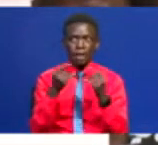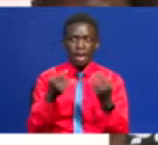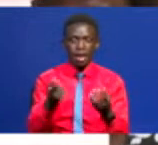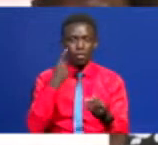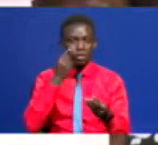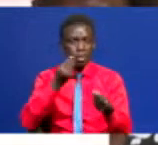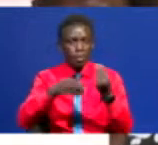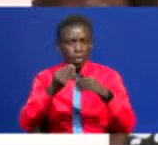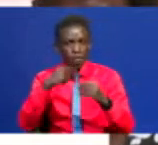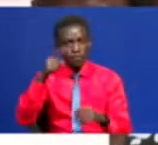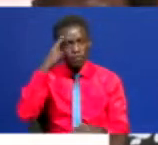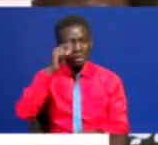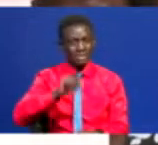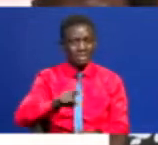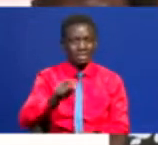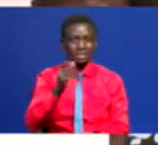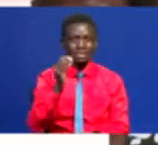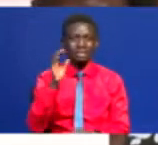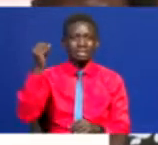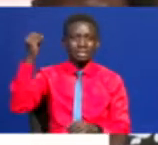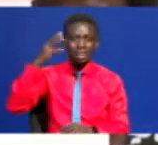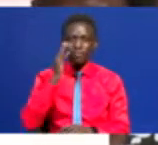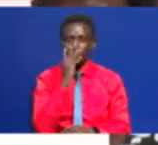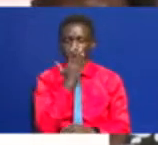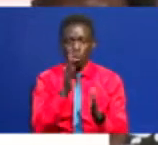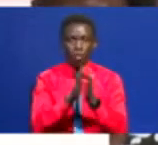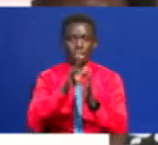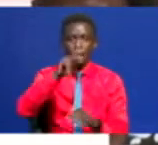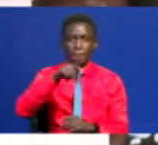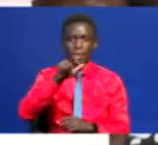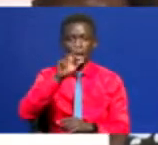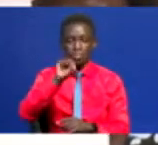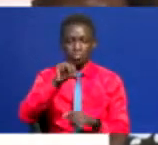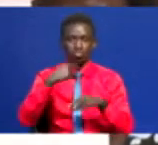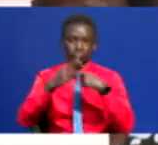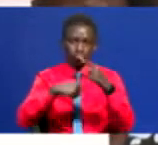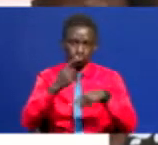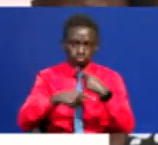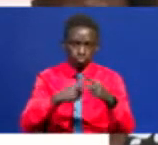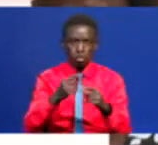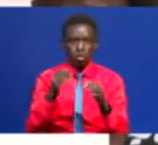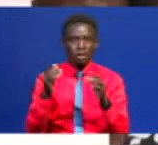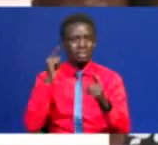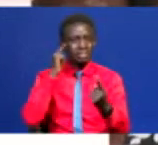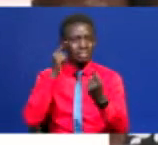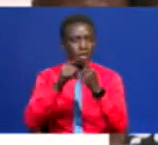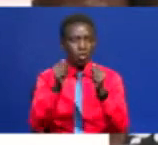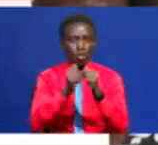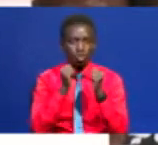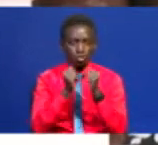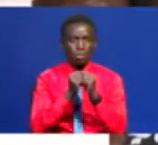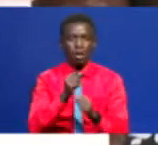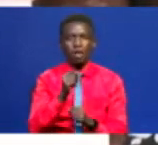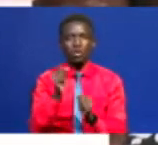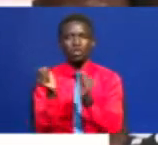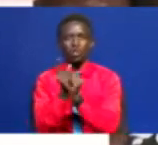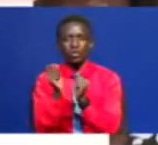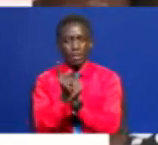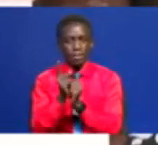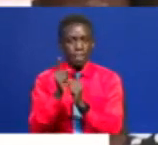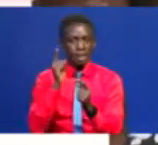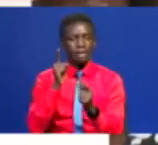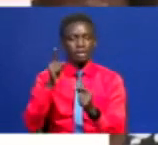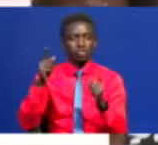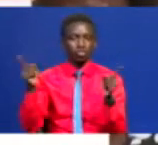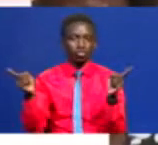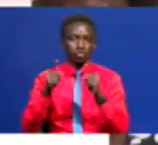soybean seed is ongoing, targeting distribution during the October to November 2023 short rains.